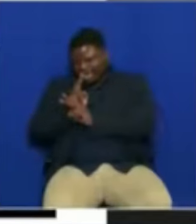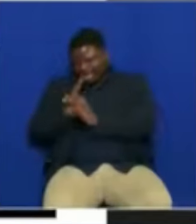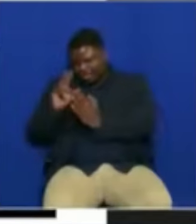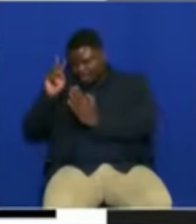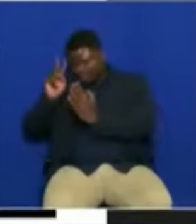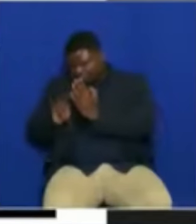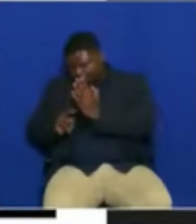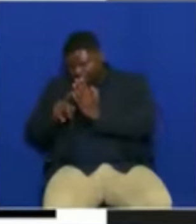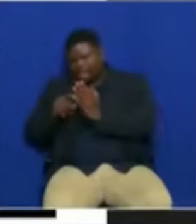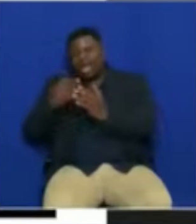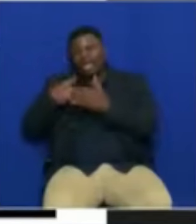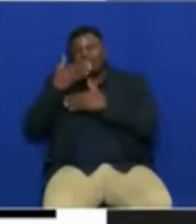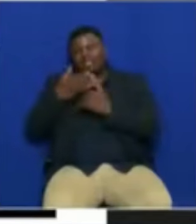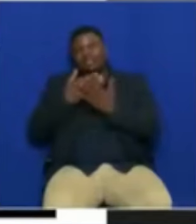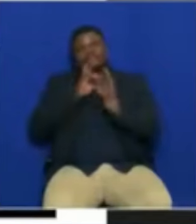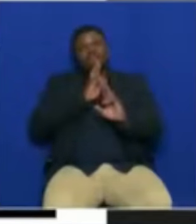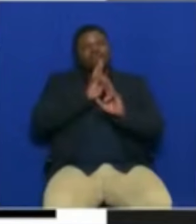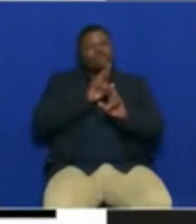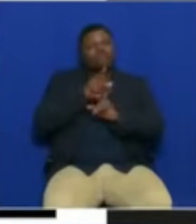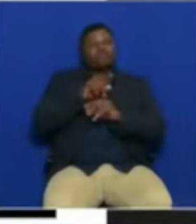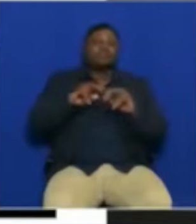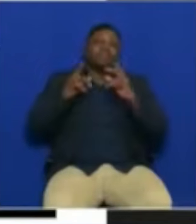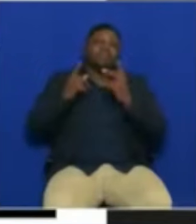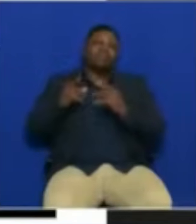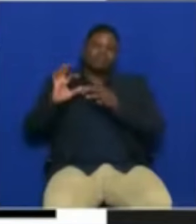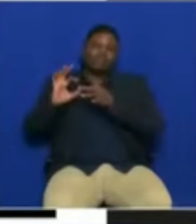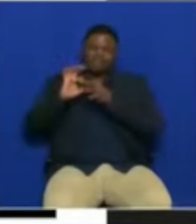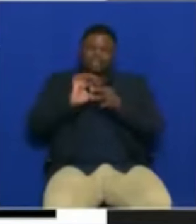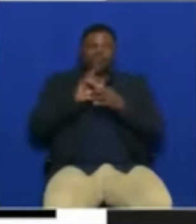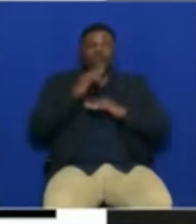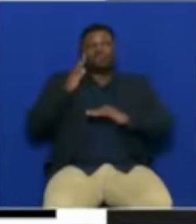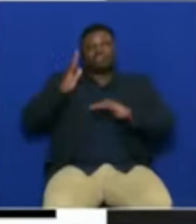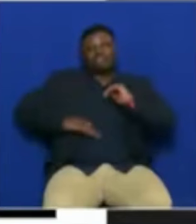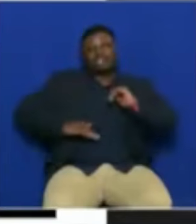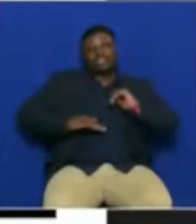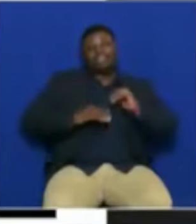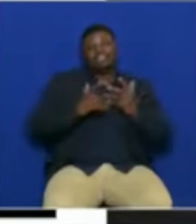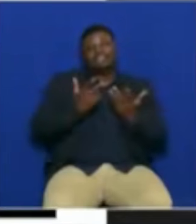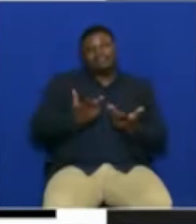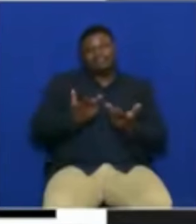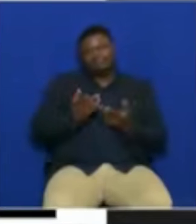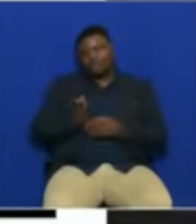of the charges that are there. To just pop it out now,